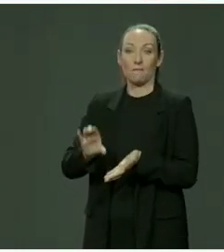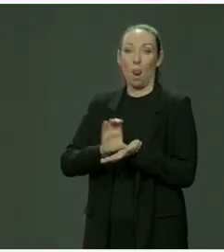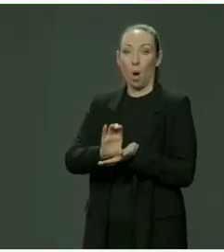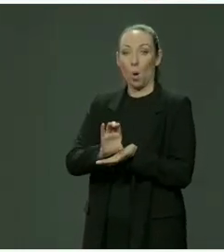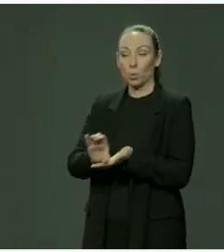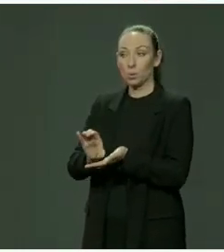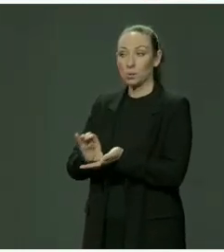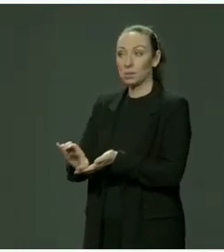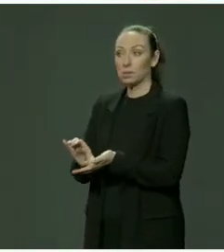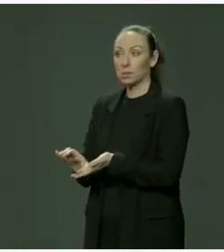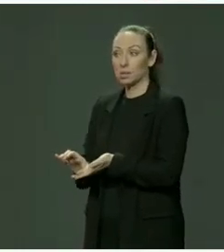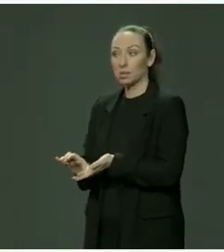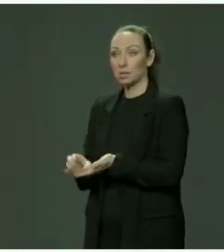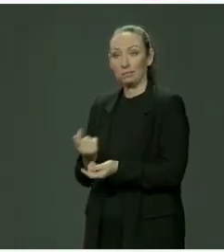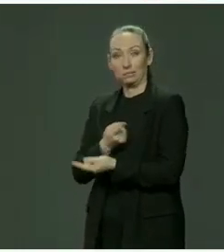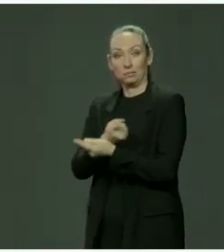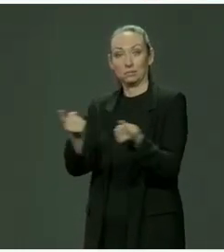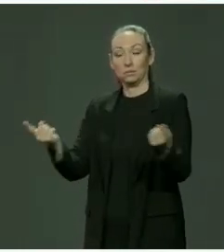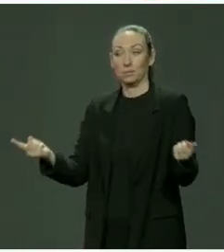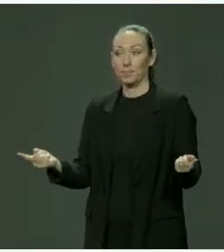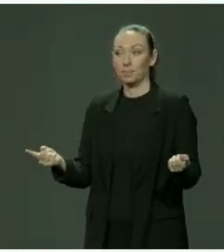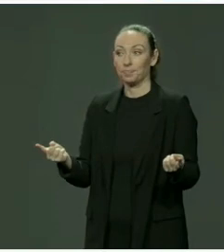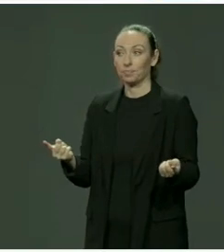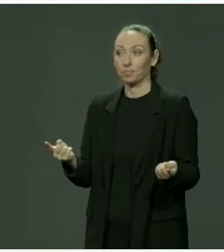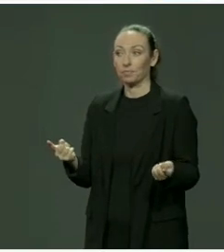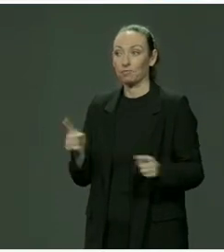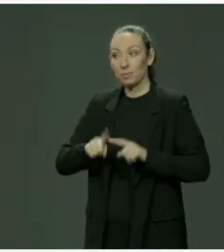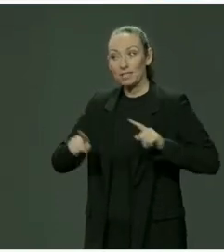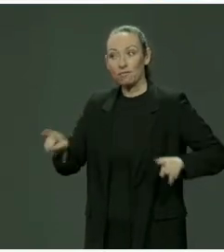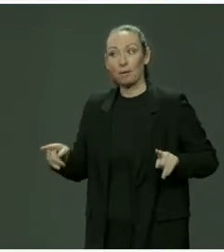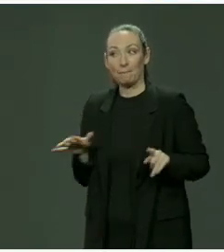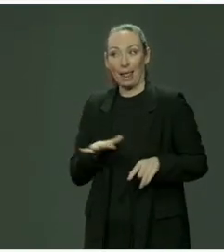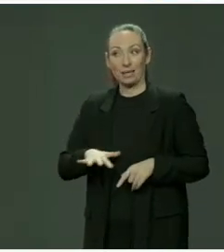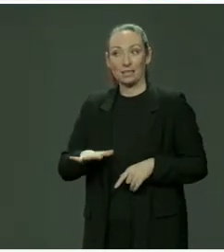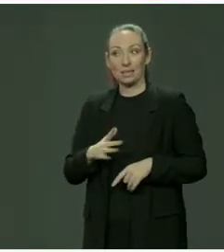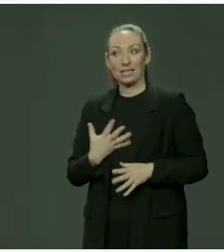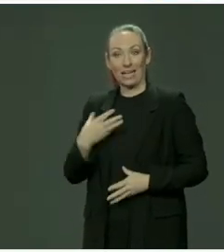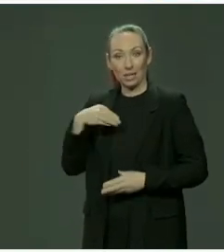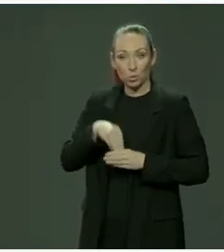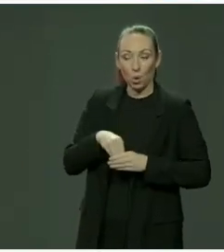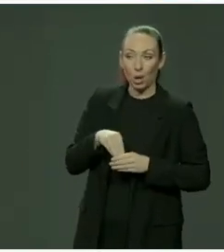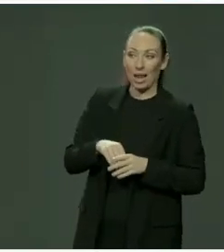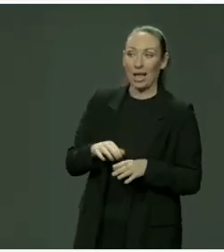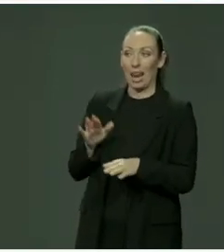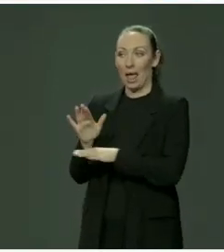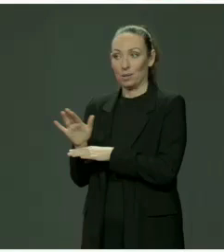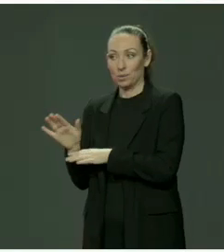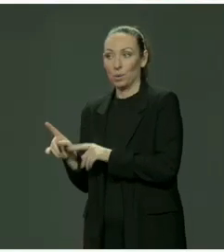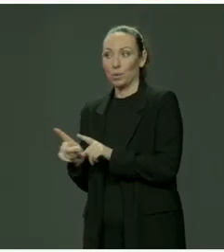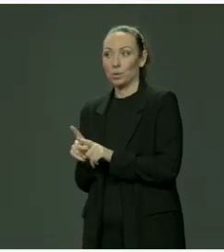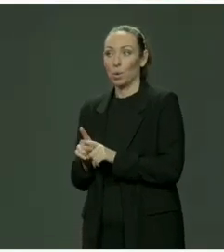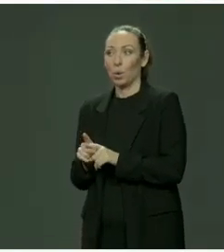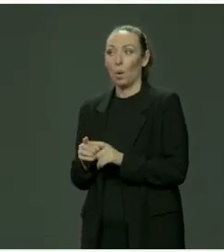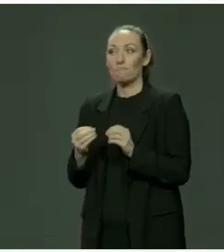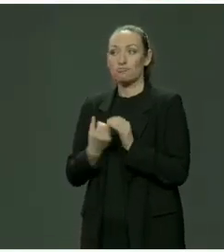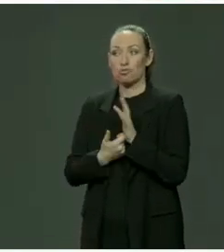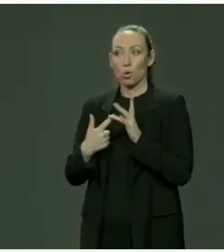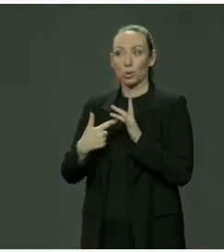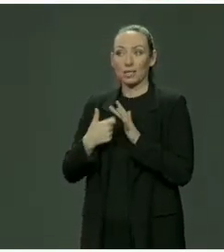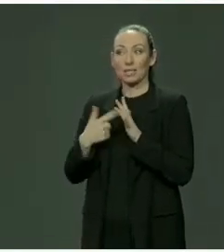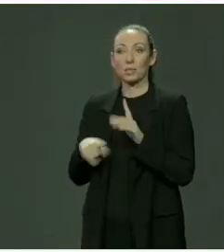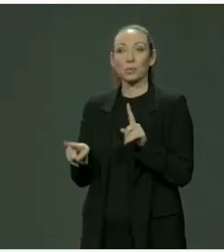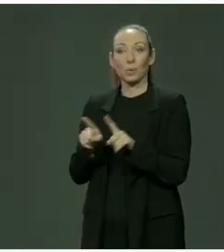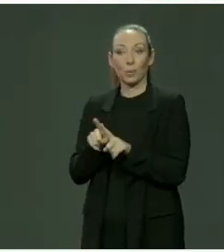come from various sources, internally from Westpac and branches, but a lot coming from brokers.